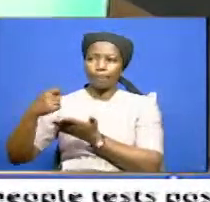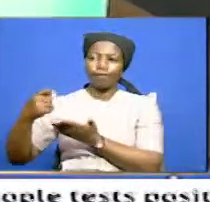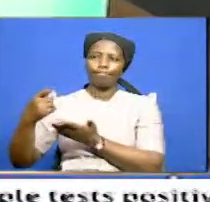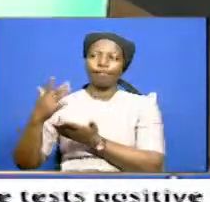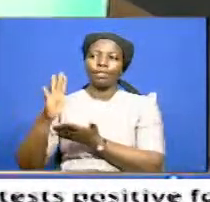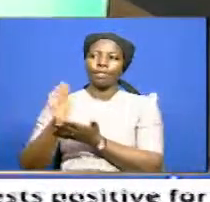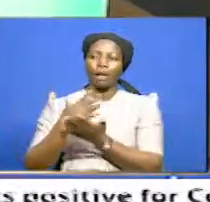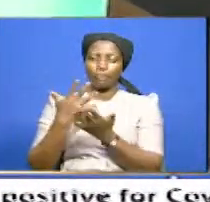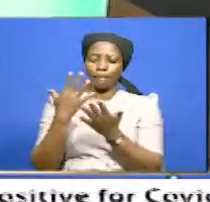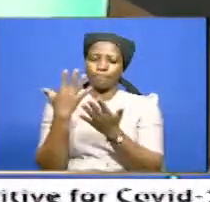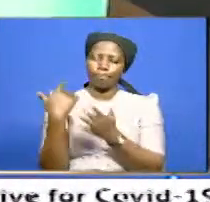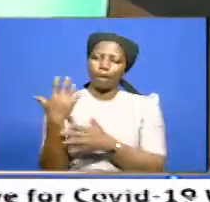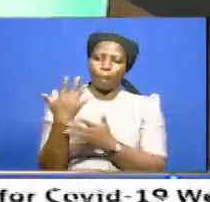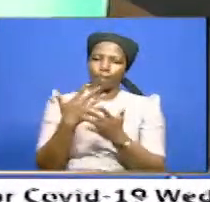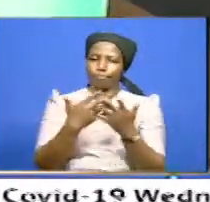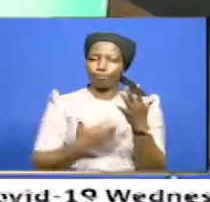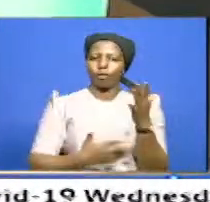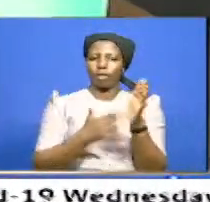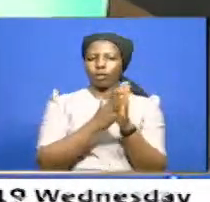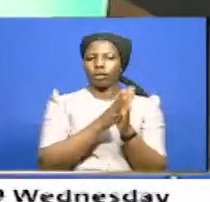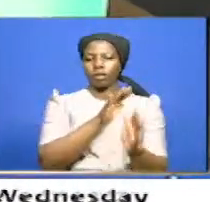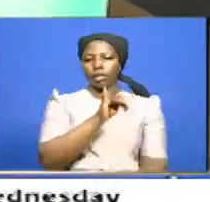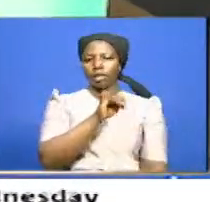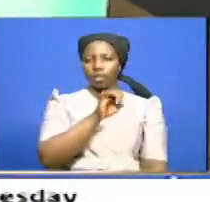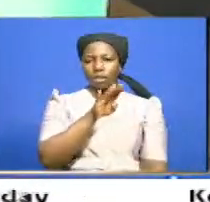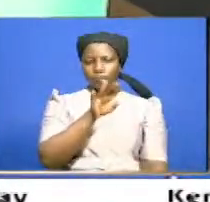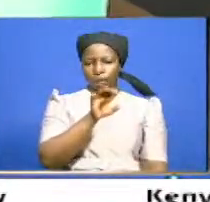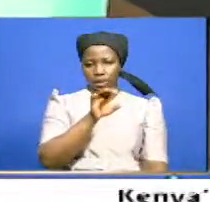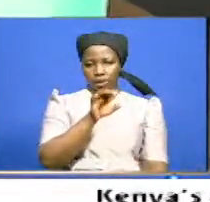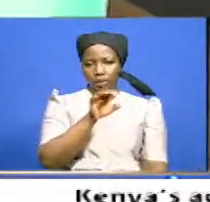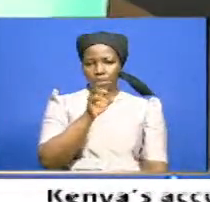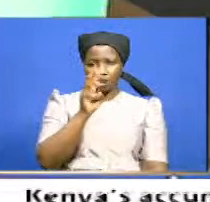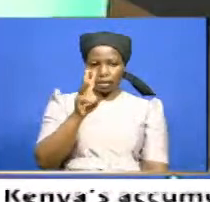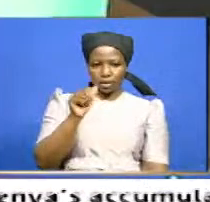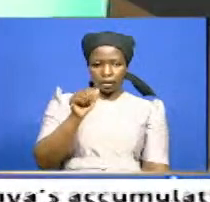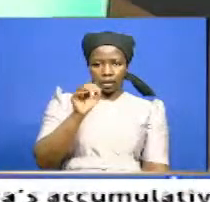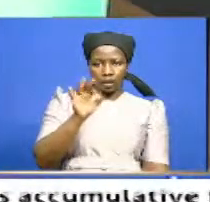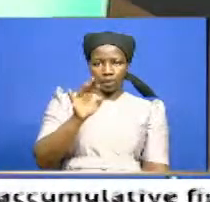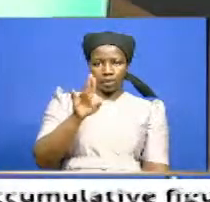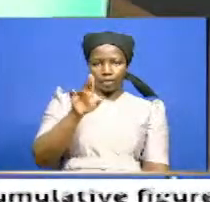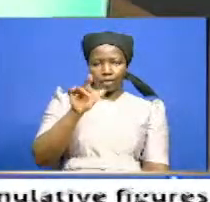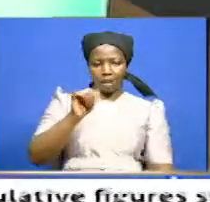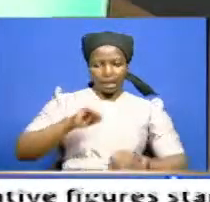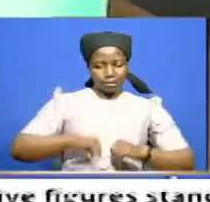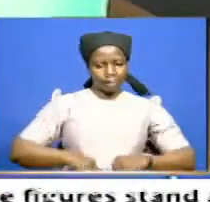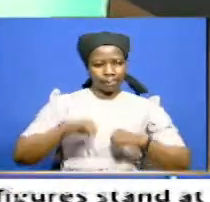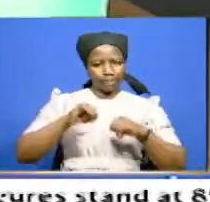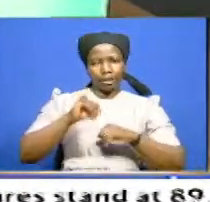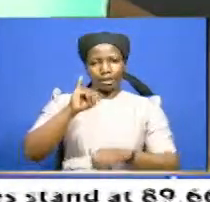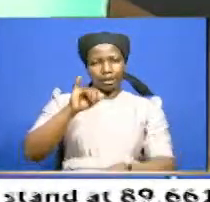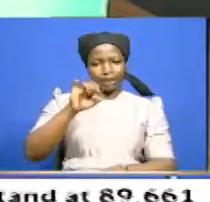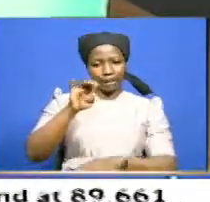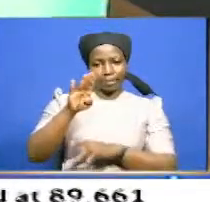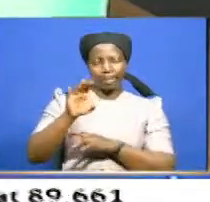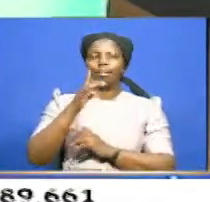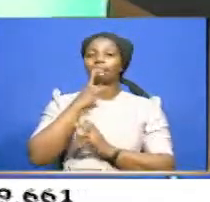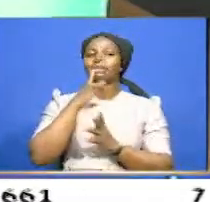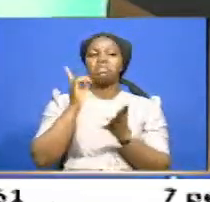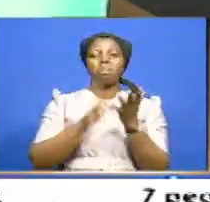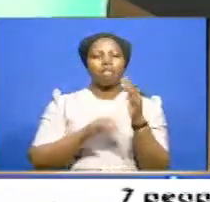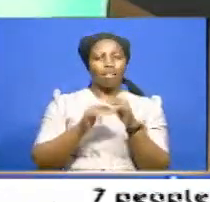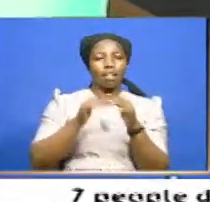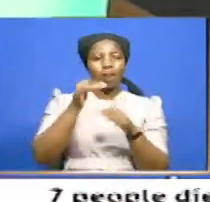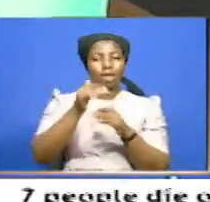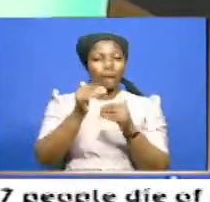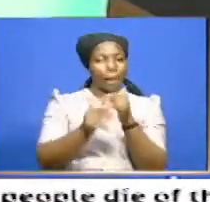some documents with IEBC. Wafula Chebukati, the chair there of IEBC, is saying that the next